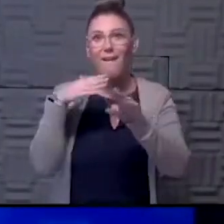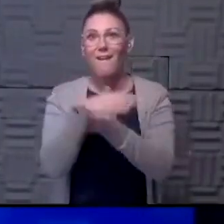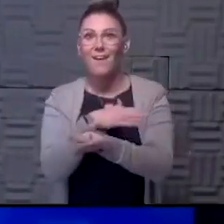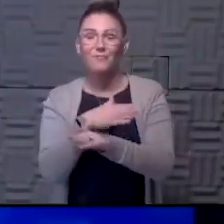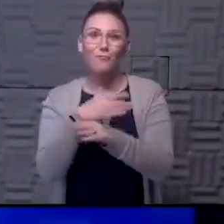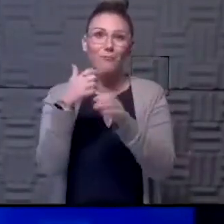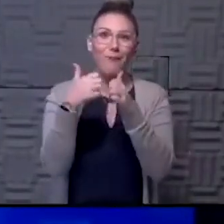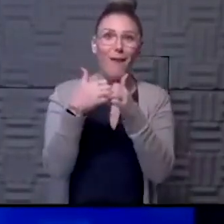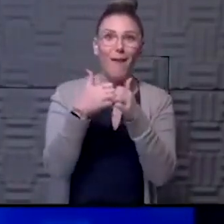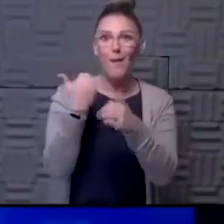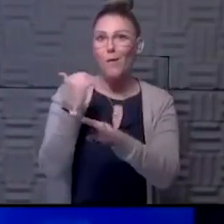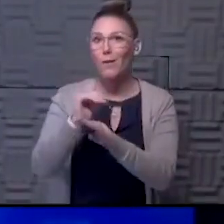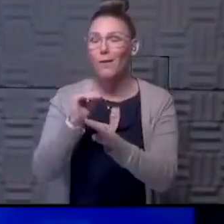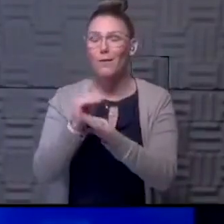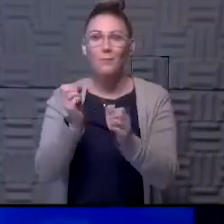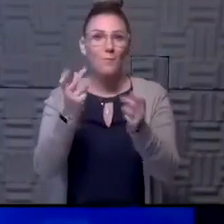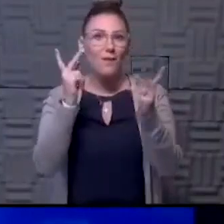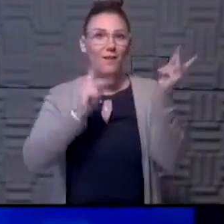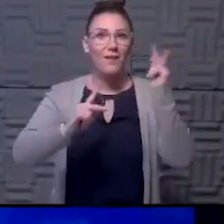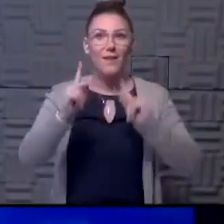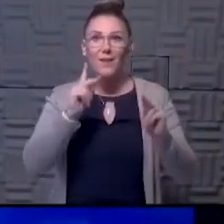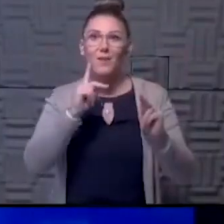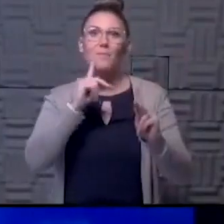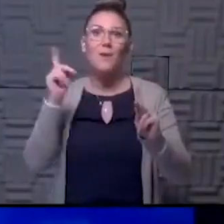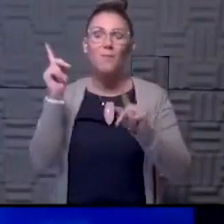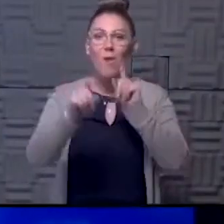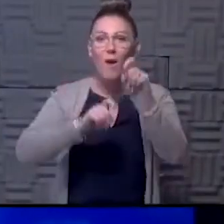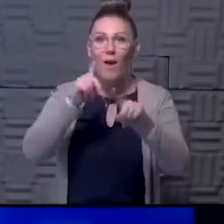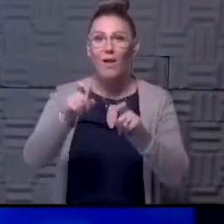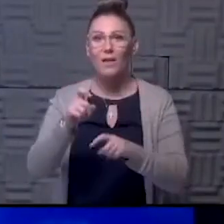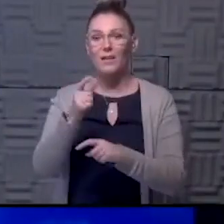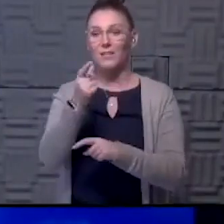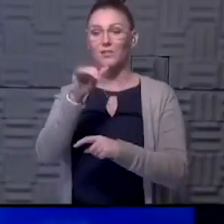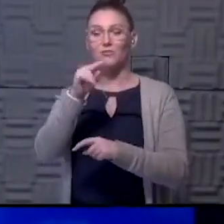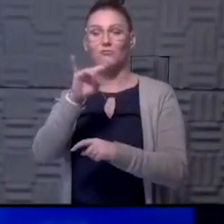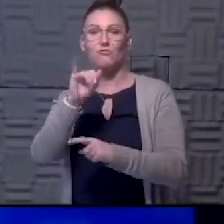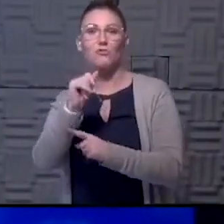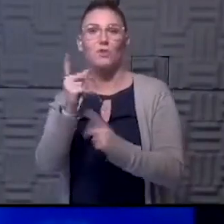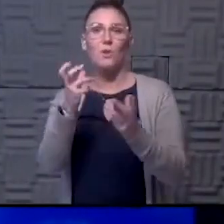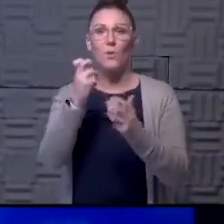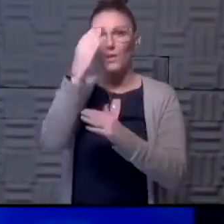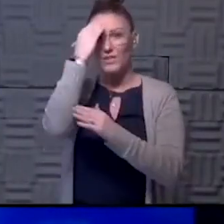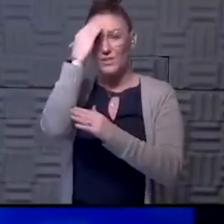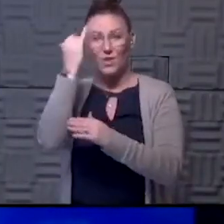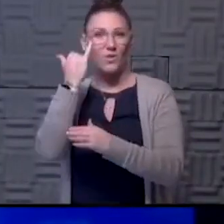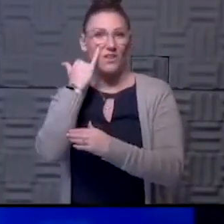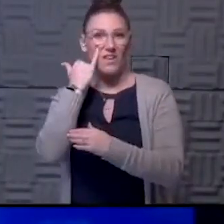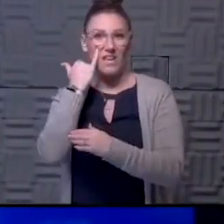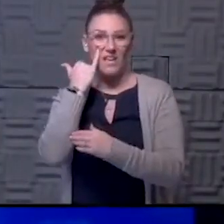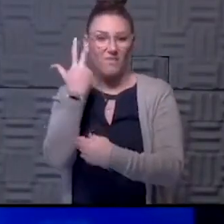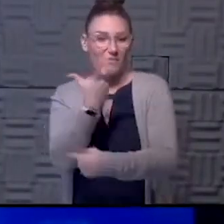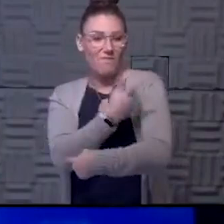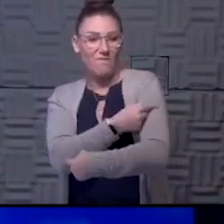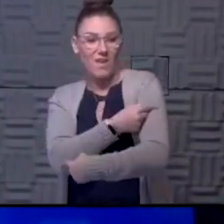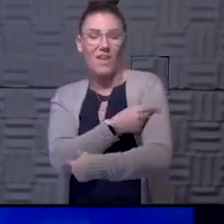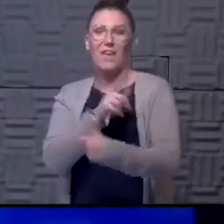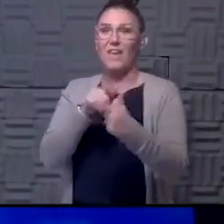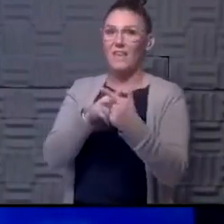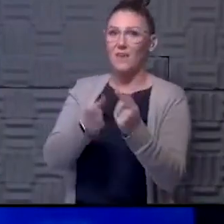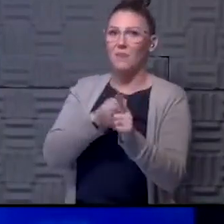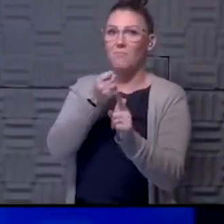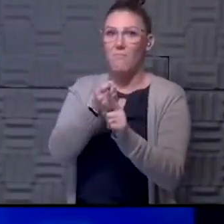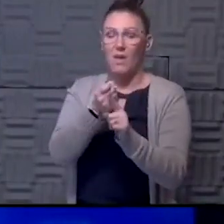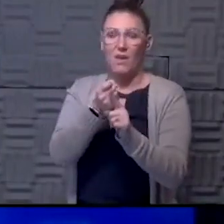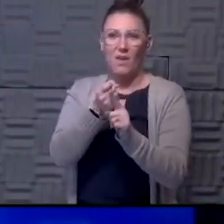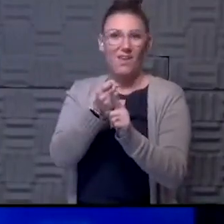and we have lots of questions coming in. Jeannie wants to know, if a vaccinated person gets the virus and the symptoms are